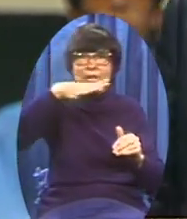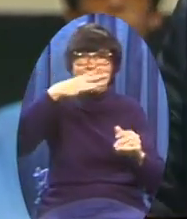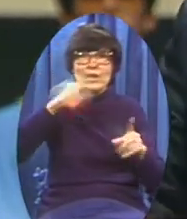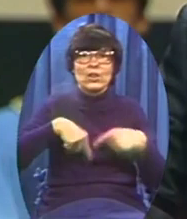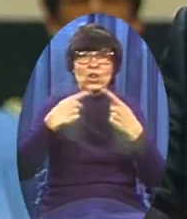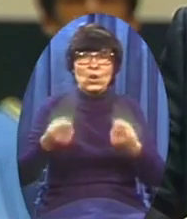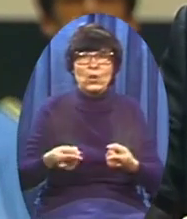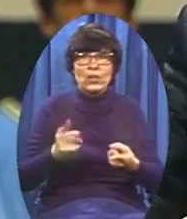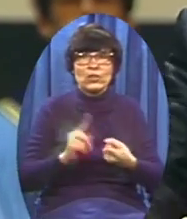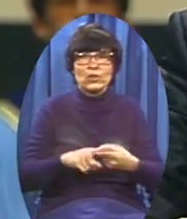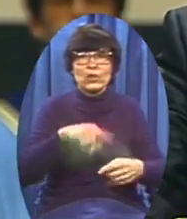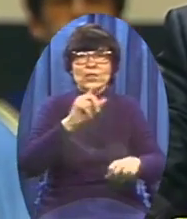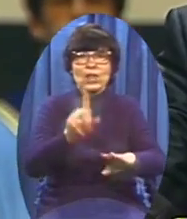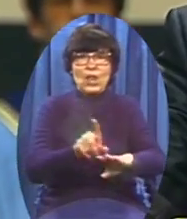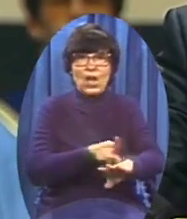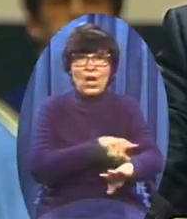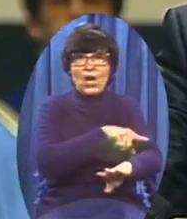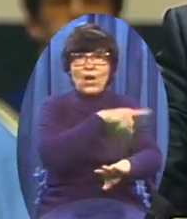Brother Jerry,